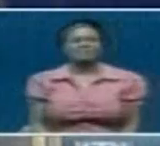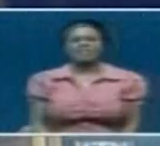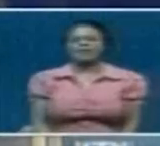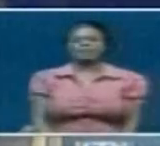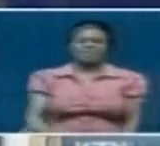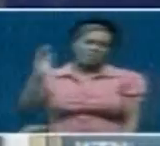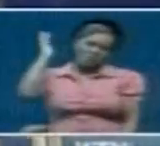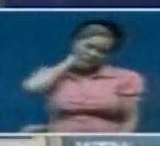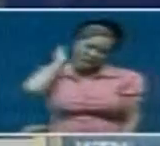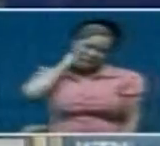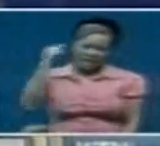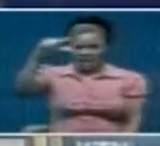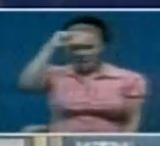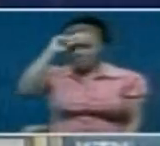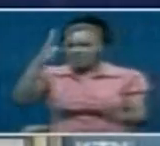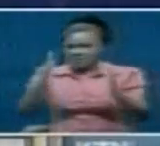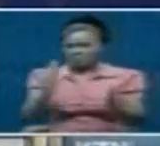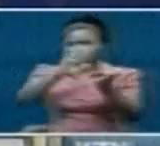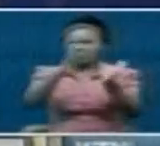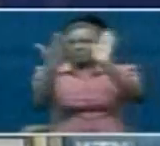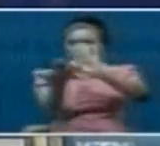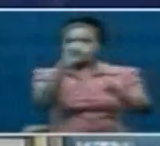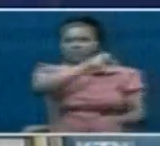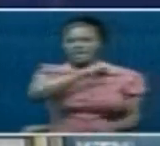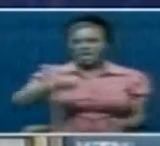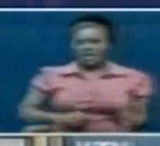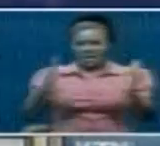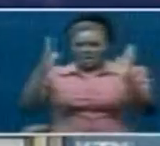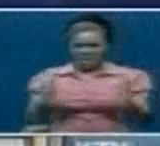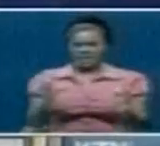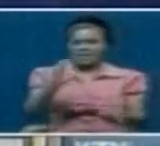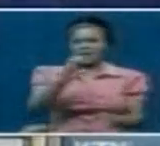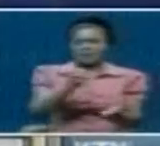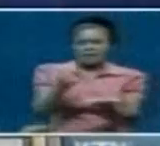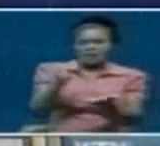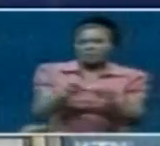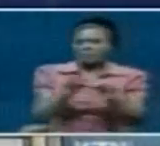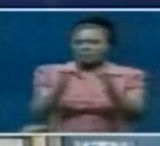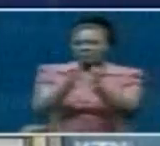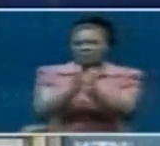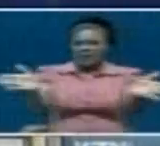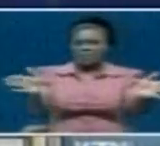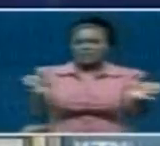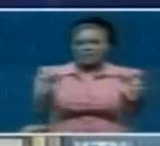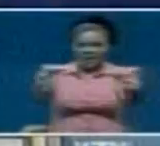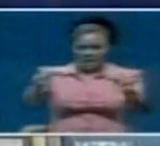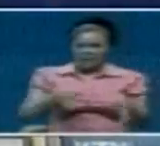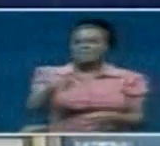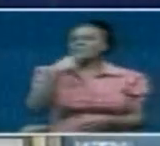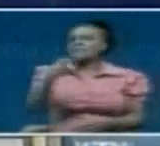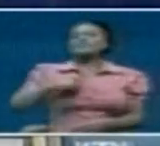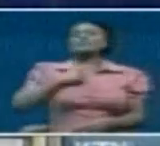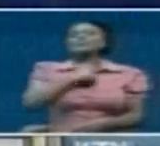Murang'a Governor Mwangi wa Iria today appeared before the Senate's Public Accounts and Investments Committee and apologized over the recent